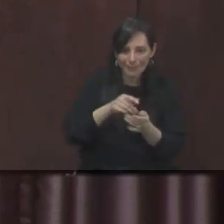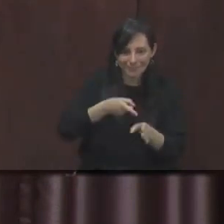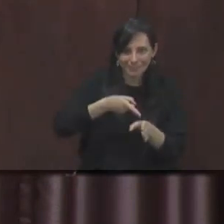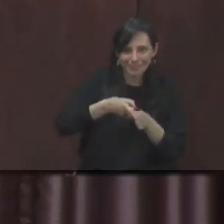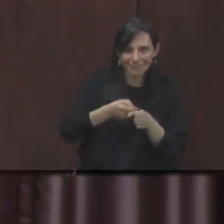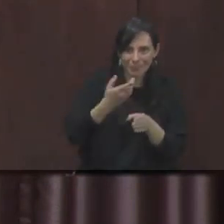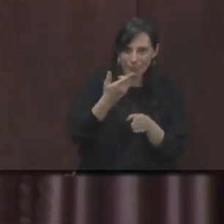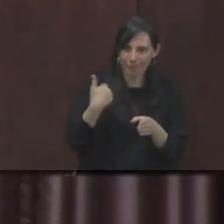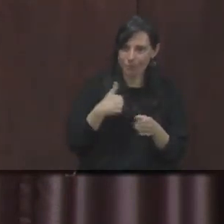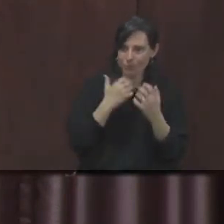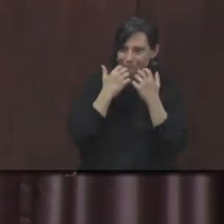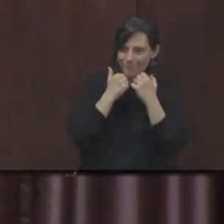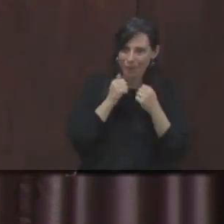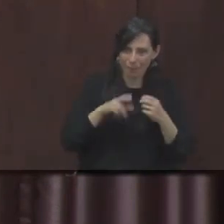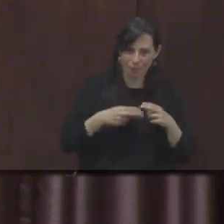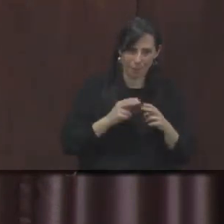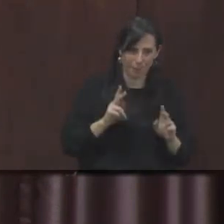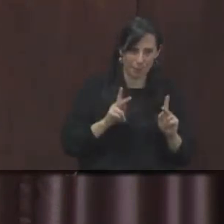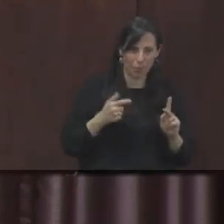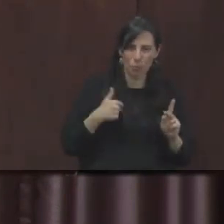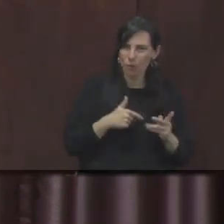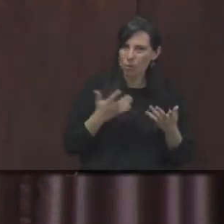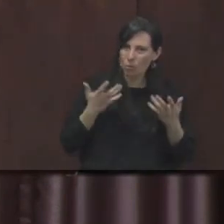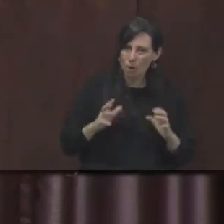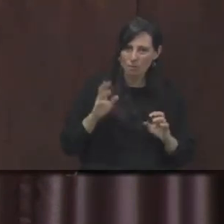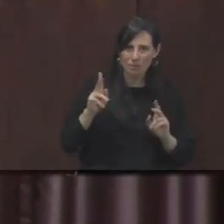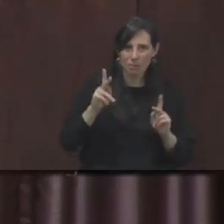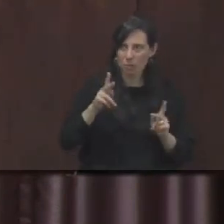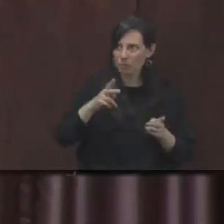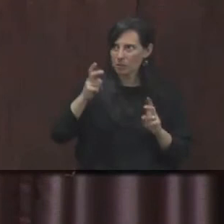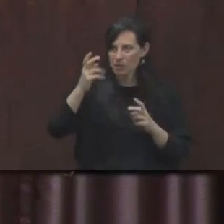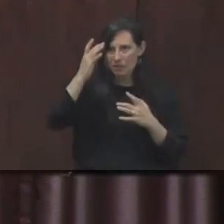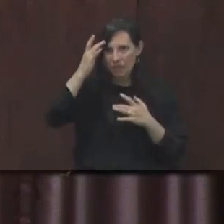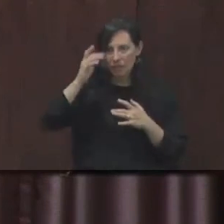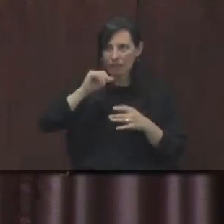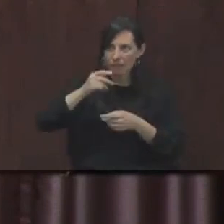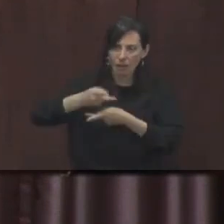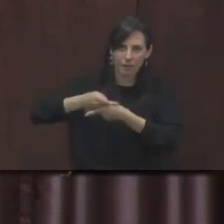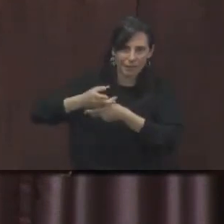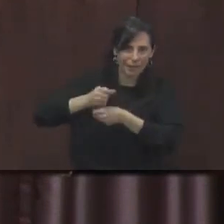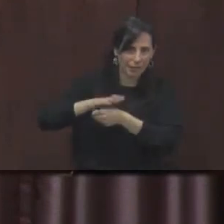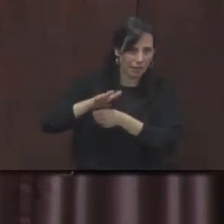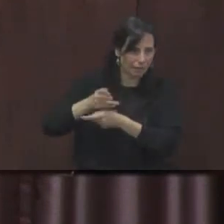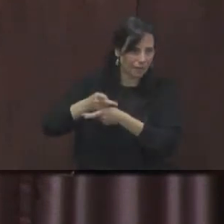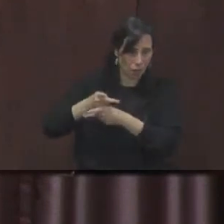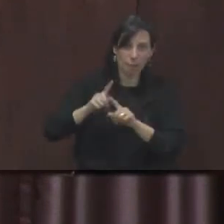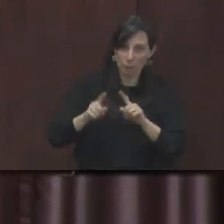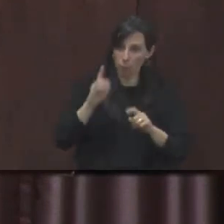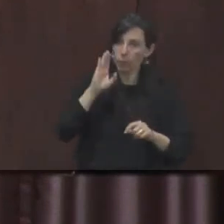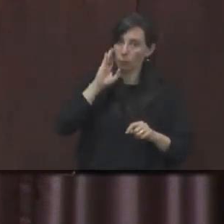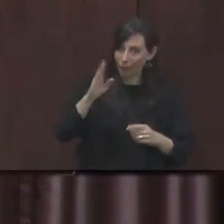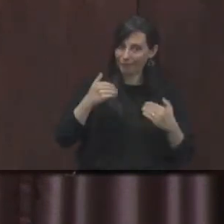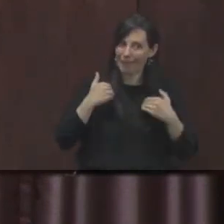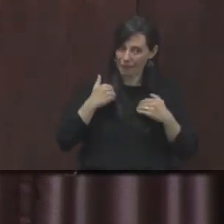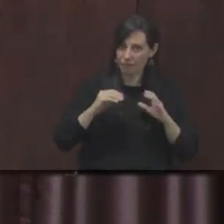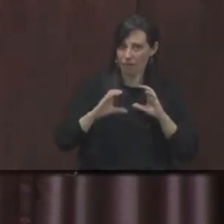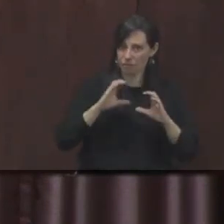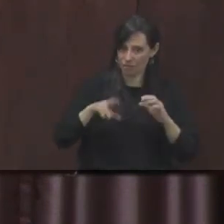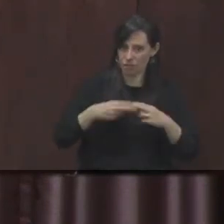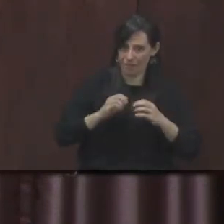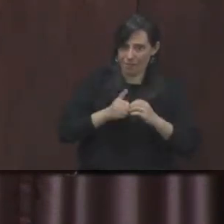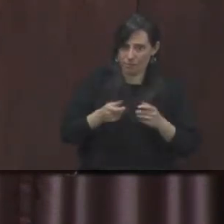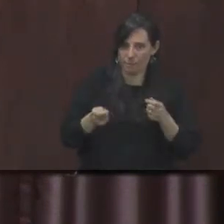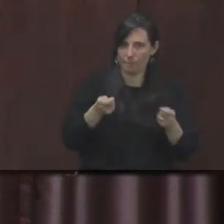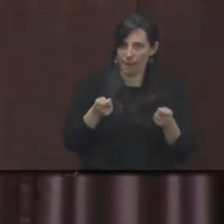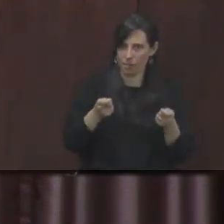care about people. We don't want to see anyone in trouble, but we will have lots of conversations about how we globally manage that across the state.